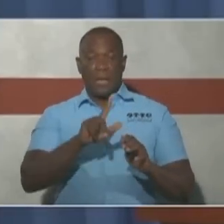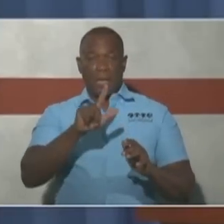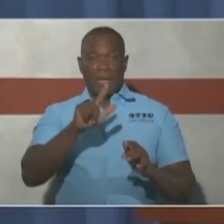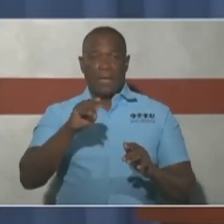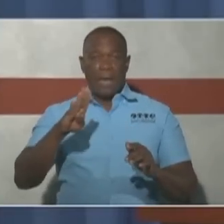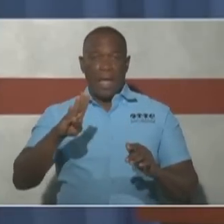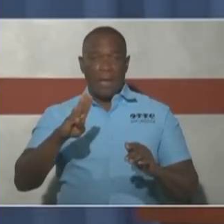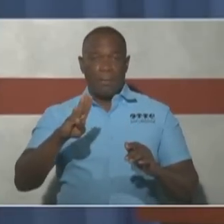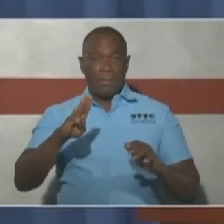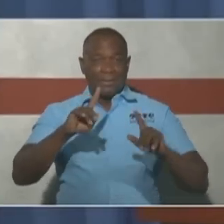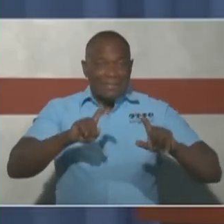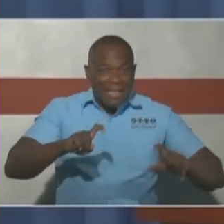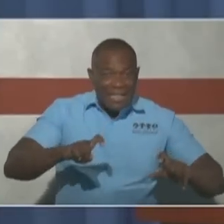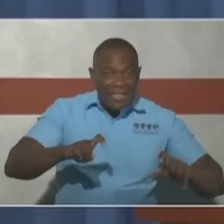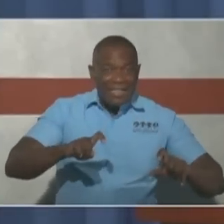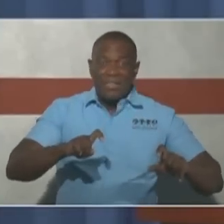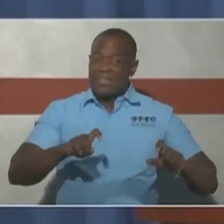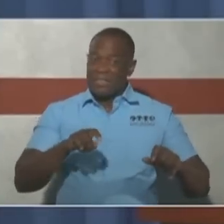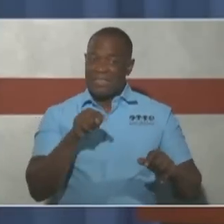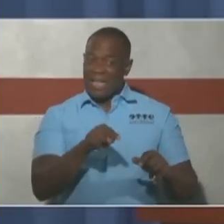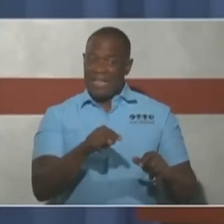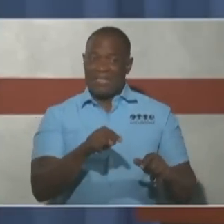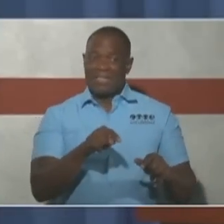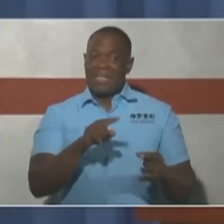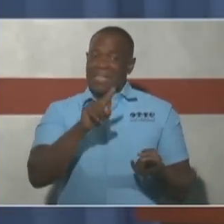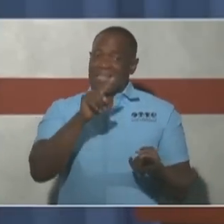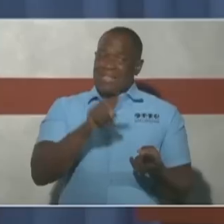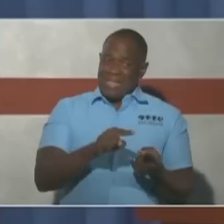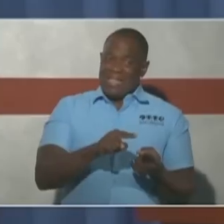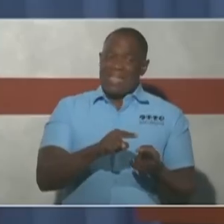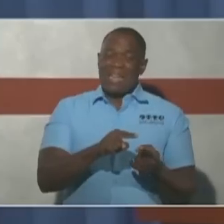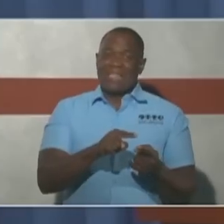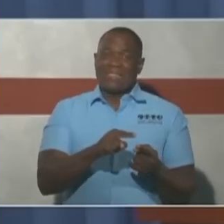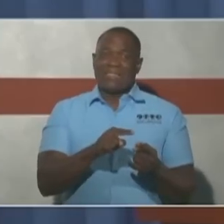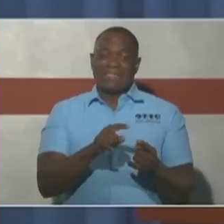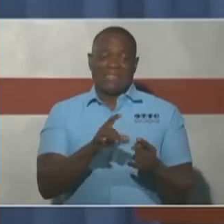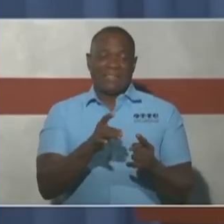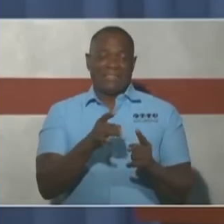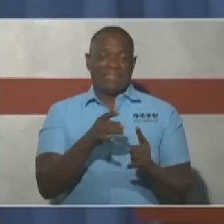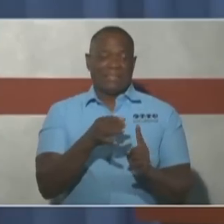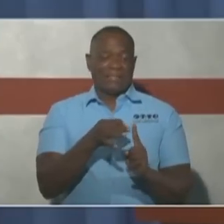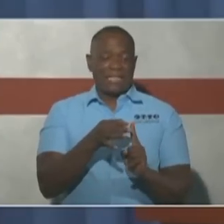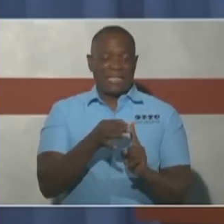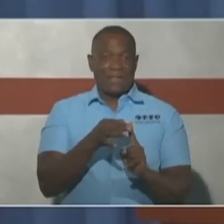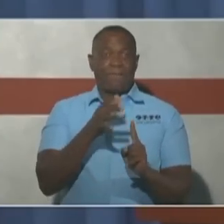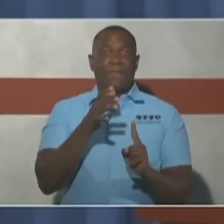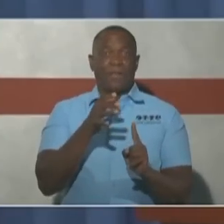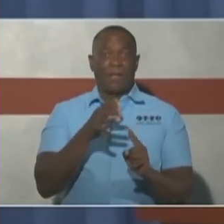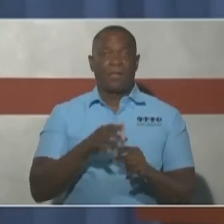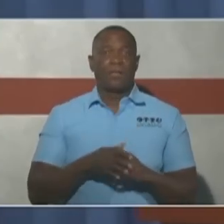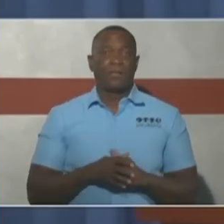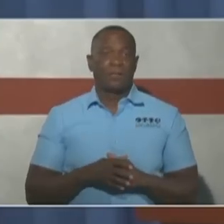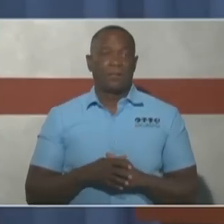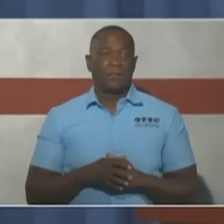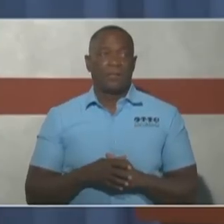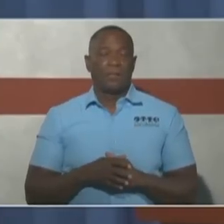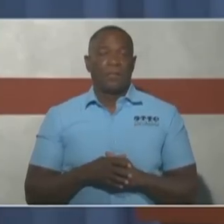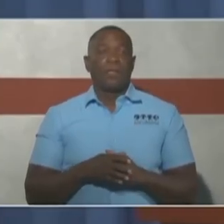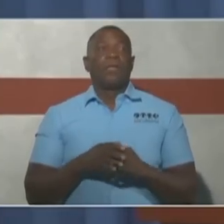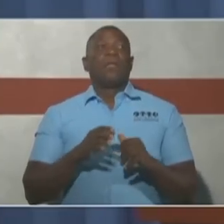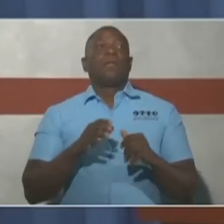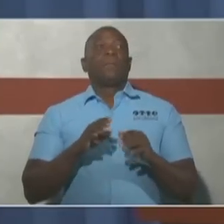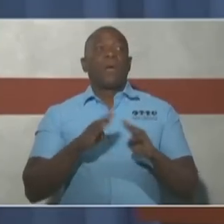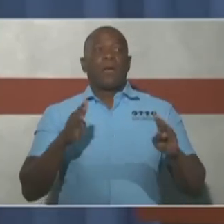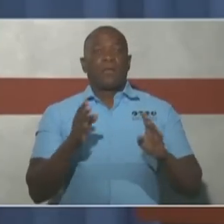What that means is that they are less sensitive in laboratory tests. They are less sensitive to antibodies produced by the vaccines and the